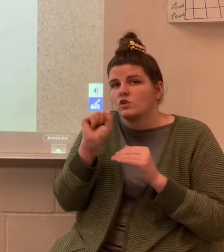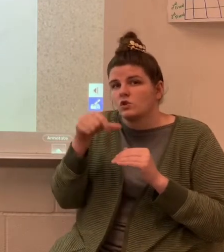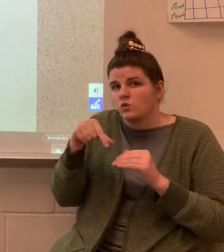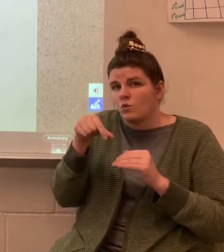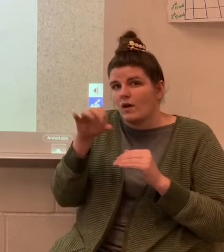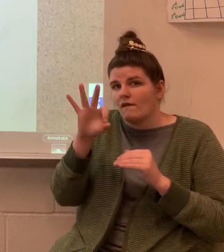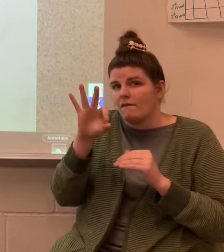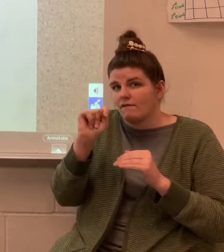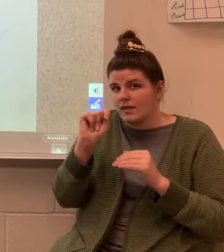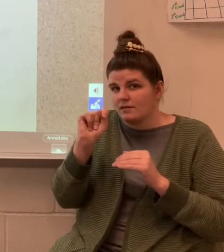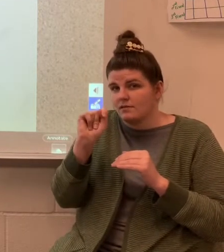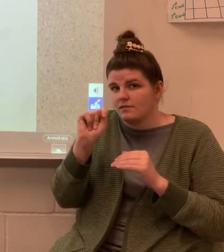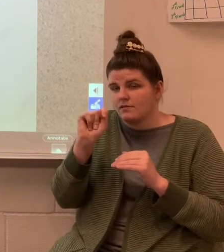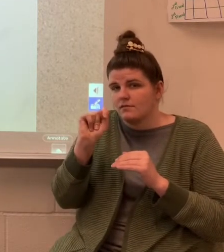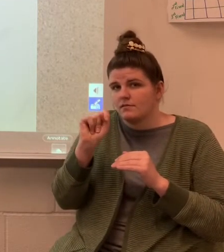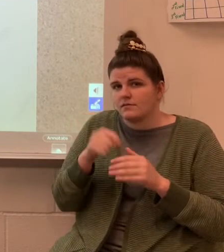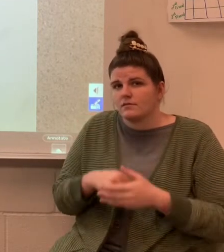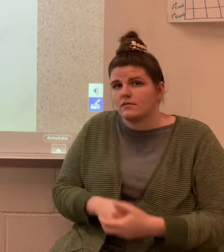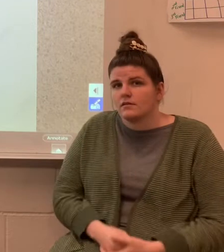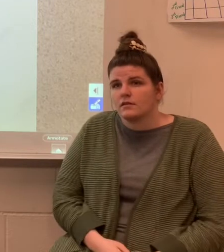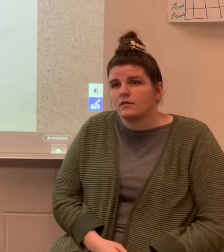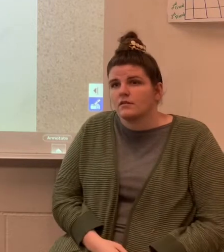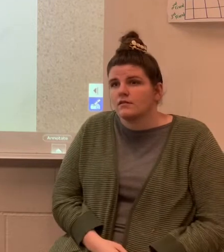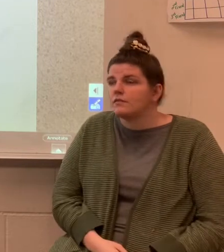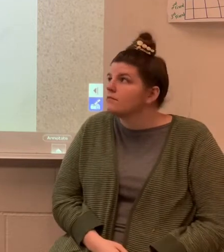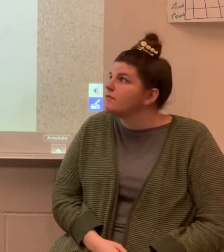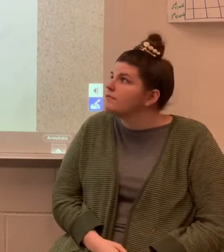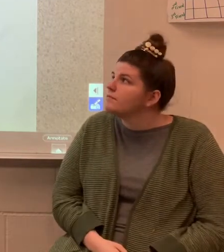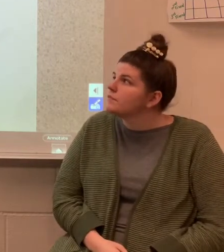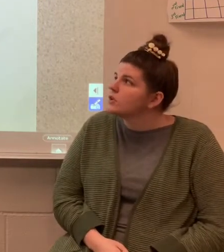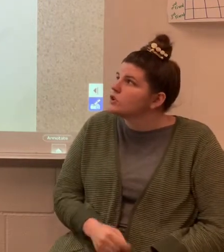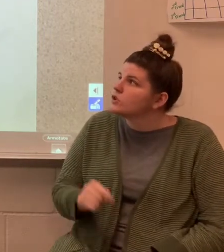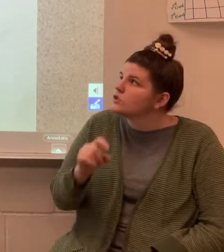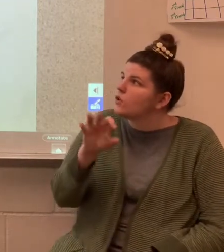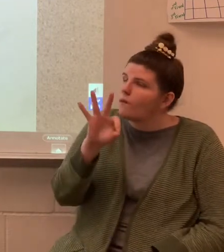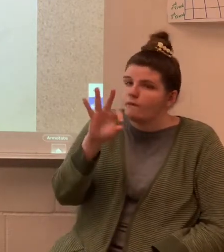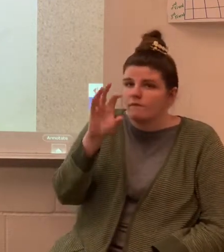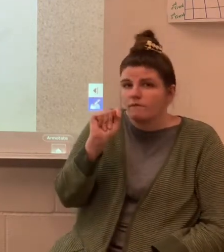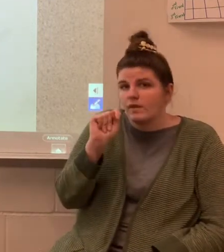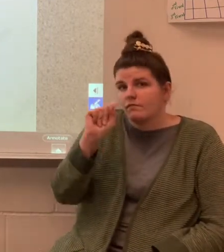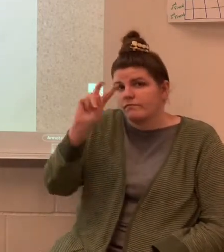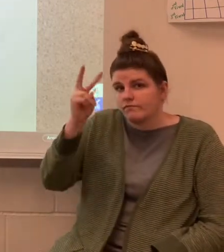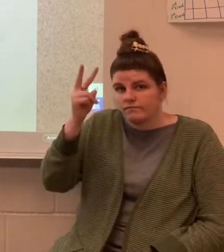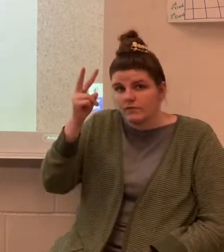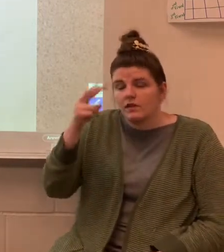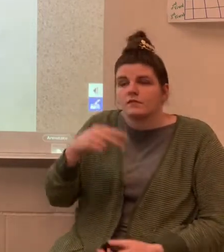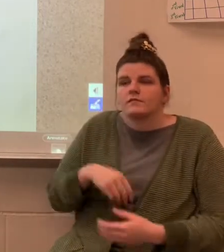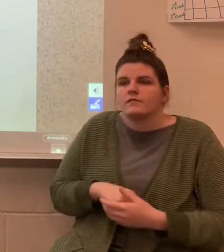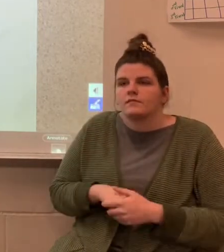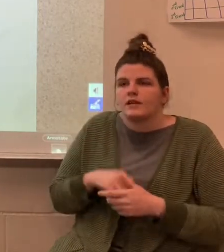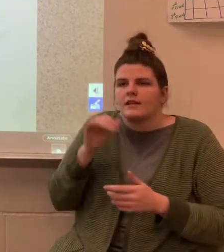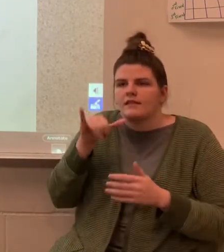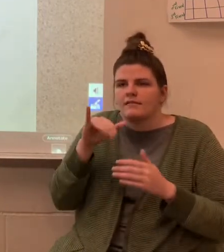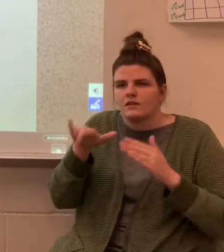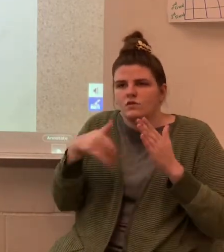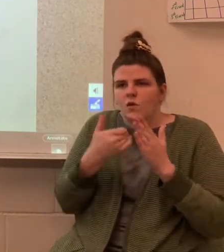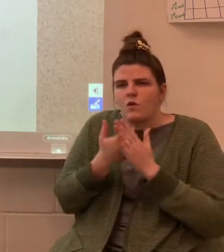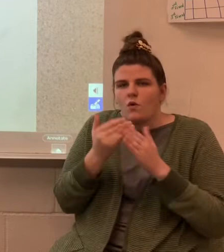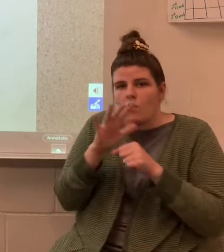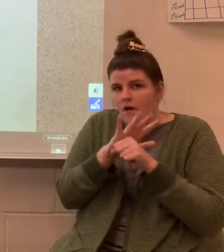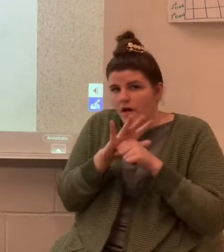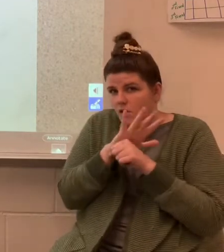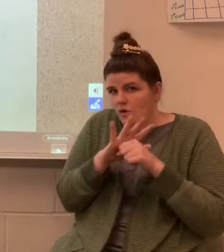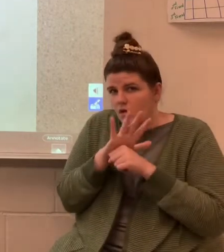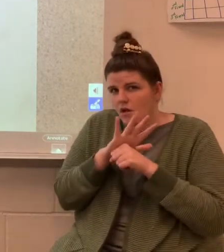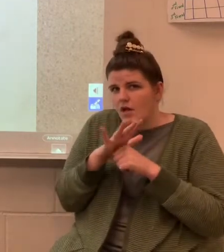square feet. So we do our feet with the number 2 on there, which tells me I already know that's the total amount of area. Now, I want to be placing